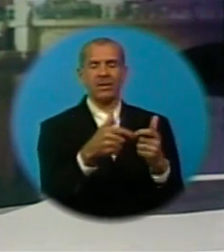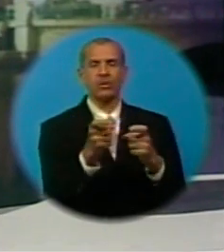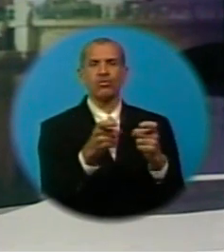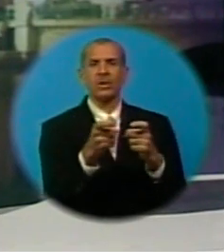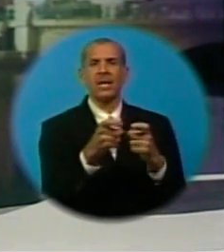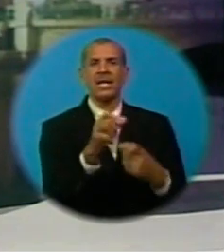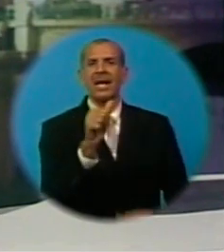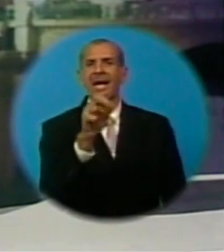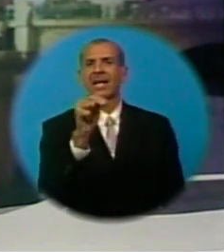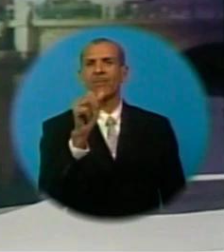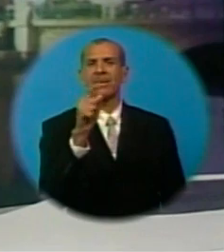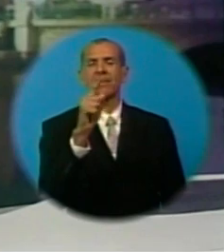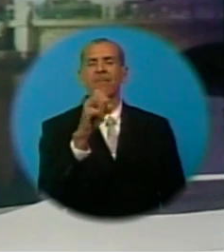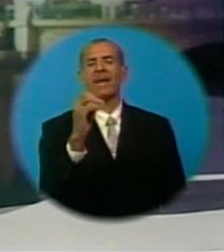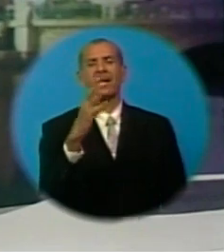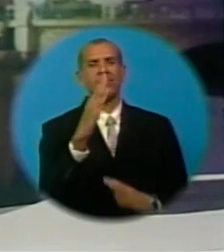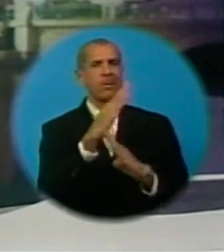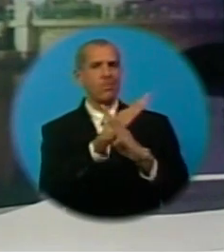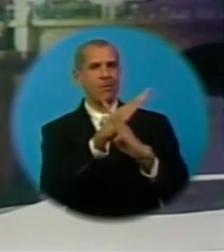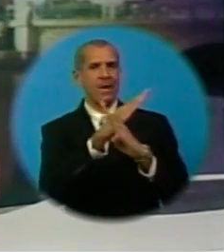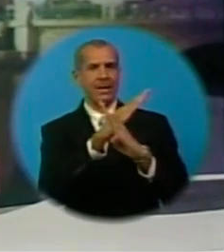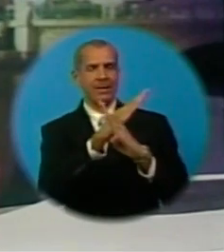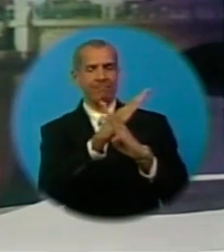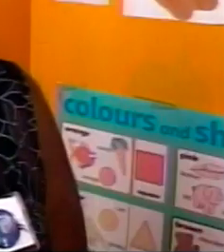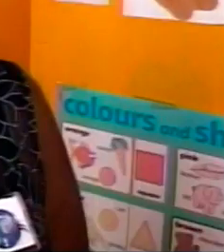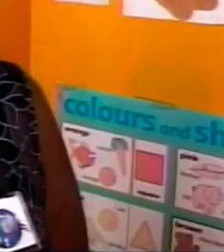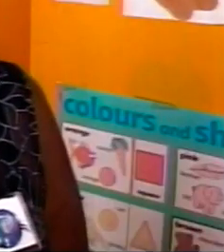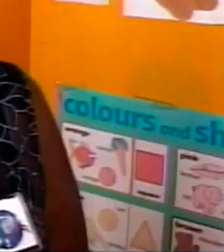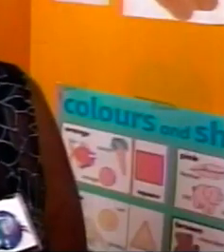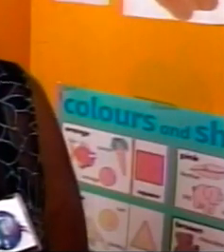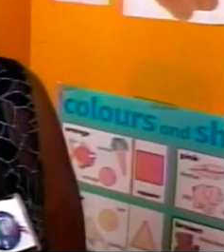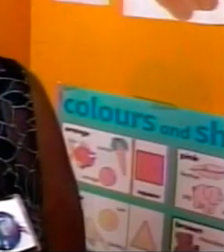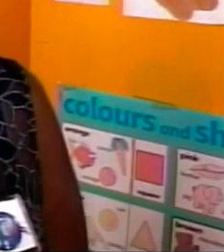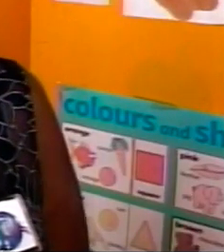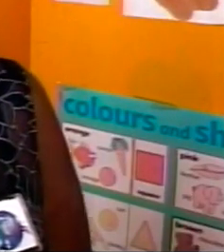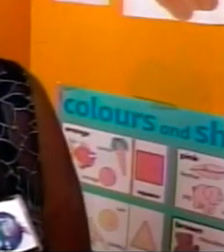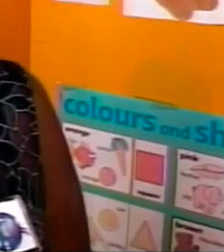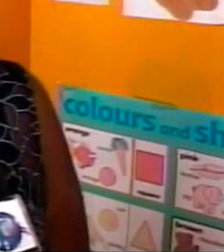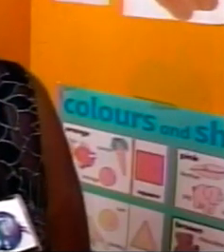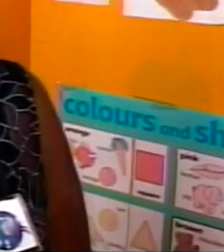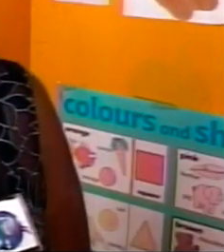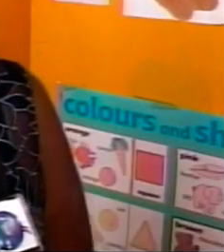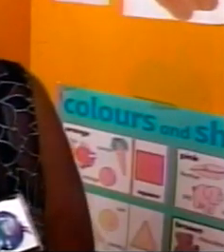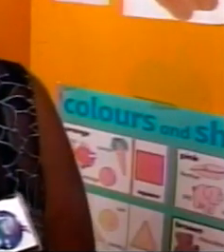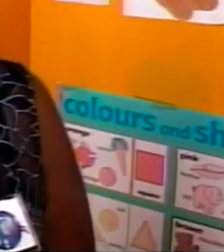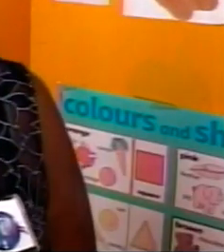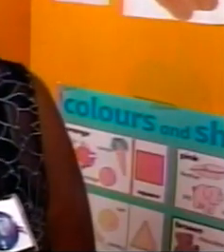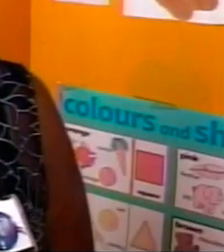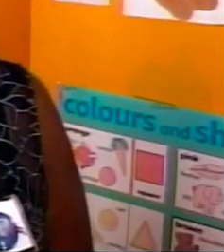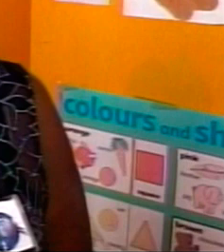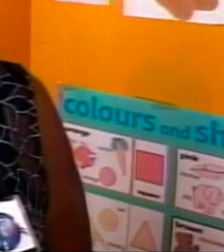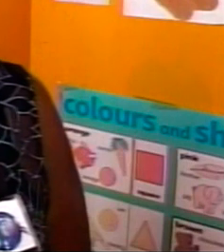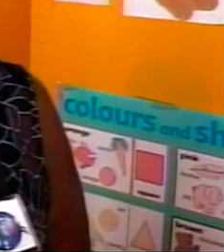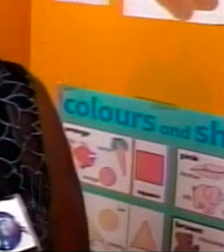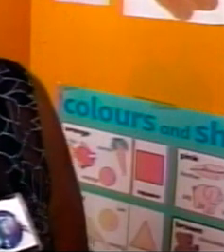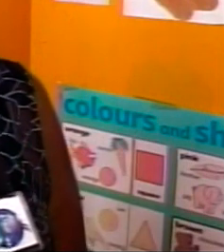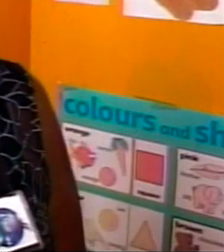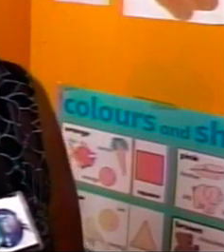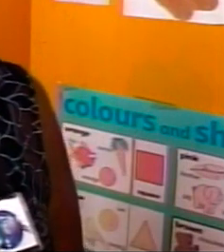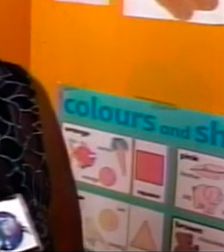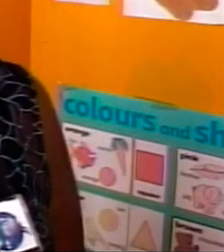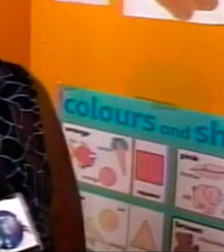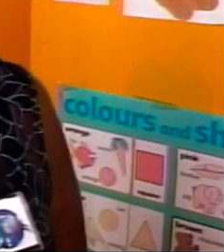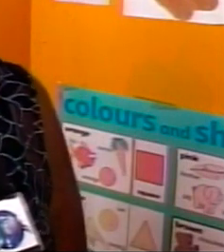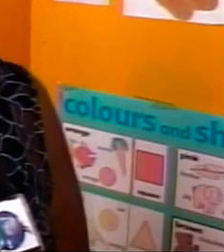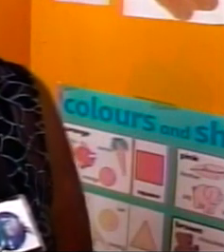there are many which can be prevented. Hypertension, which is a leading cause of heart disease and heart failure, there are